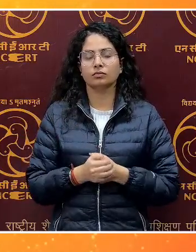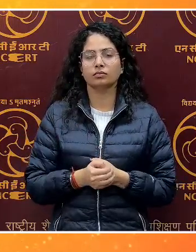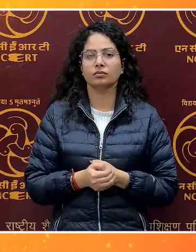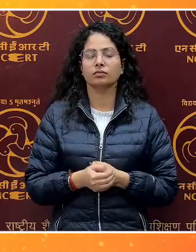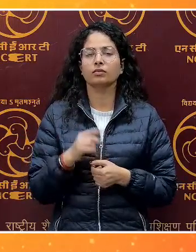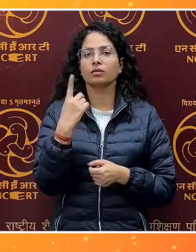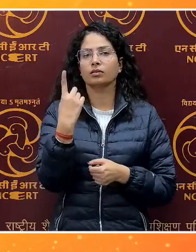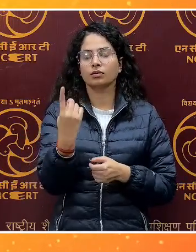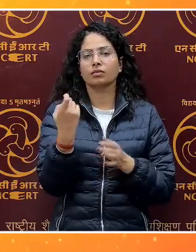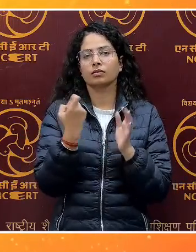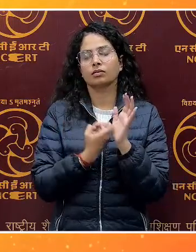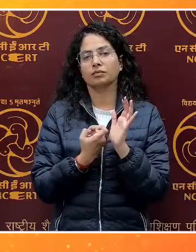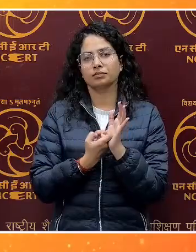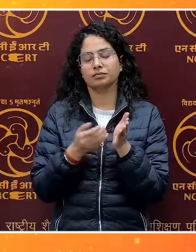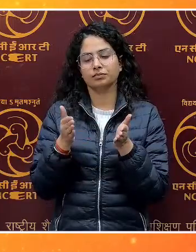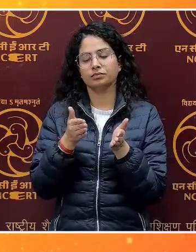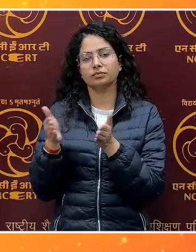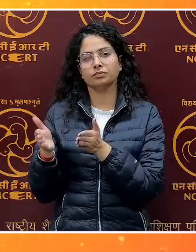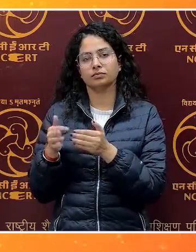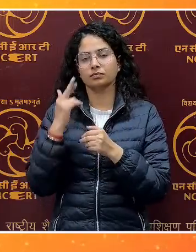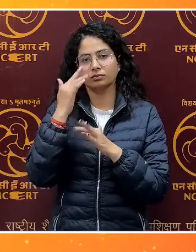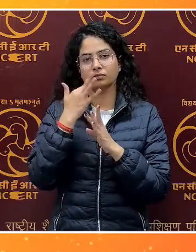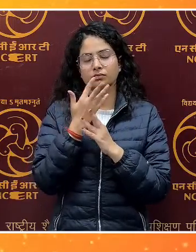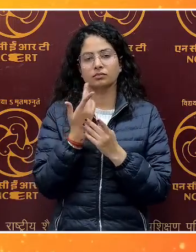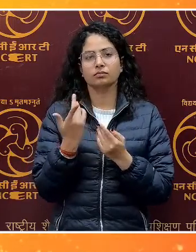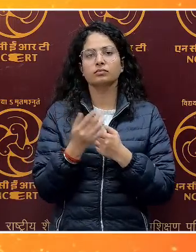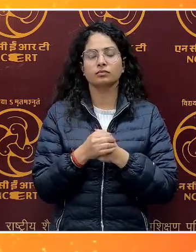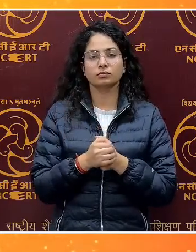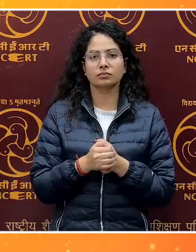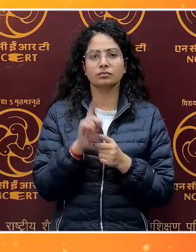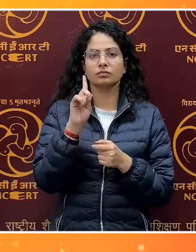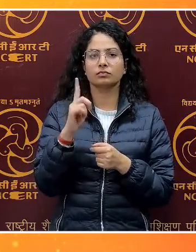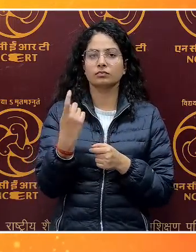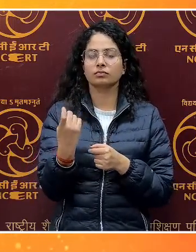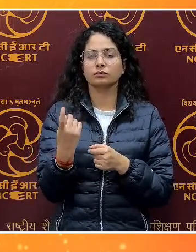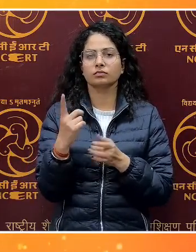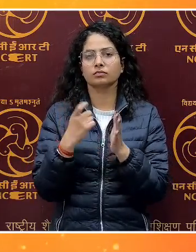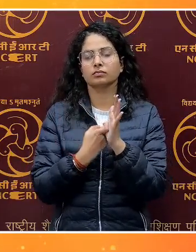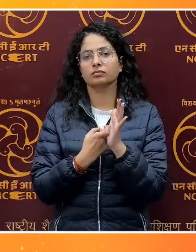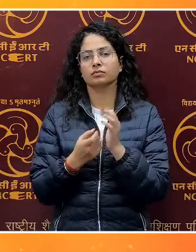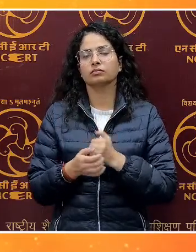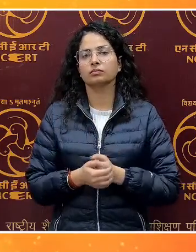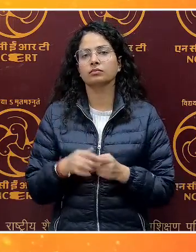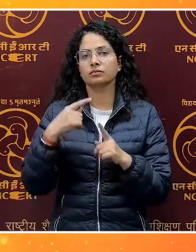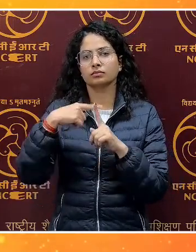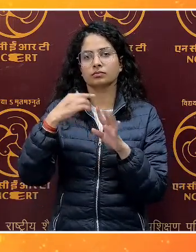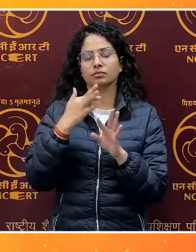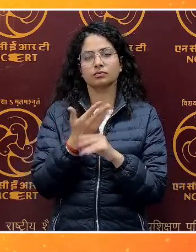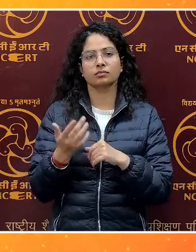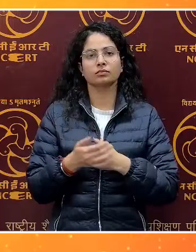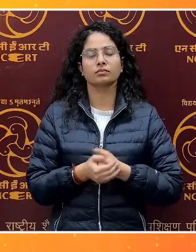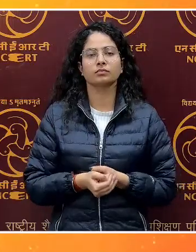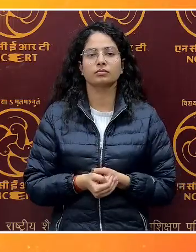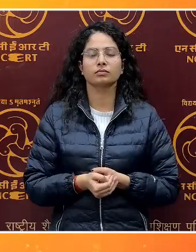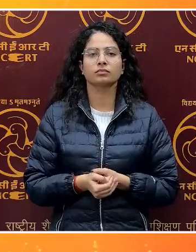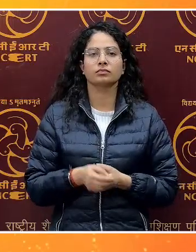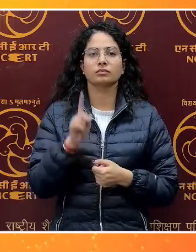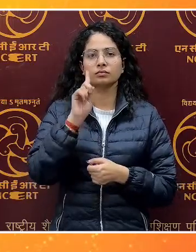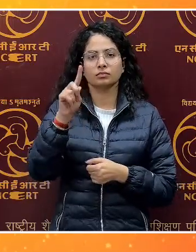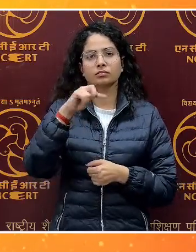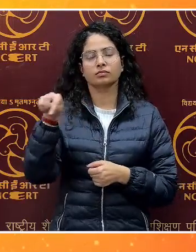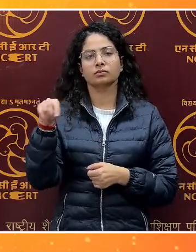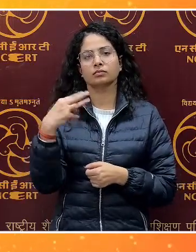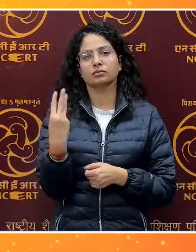left out, Renuji, because r square I have taken out, only 1 r will remain inside, plus 1 upon